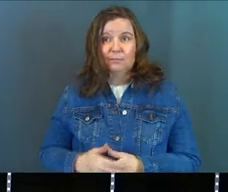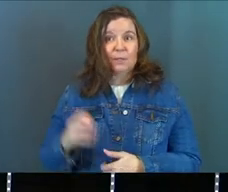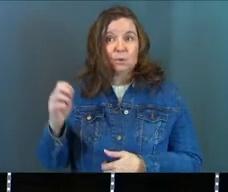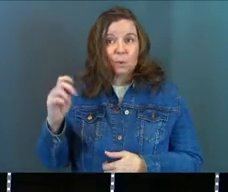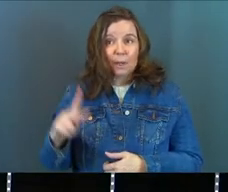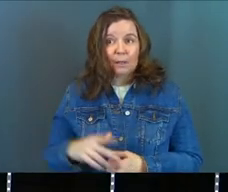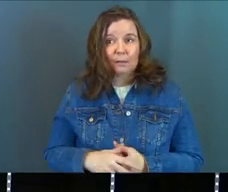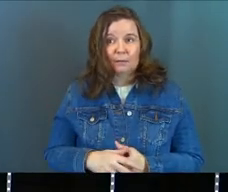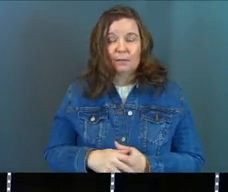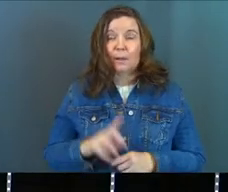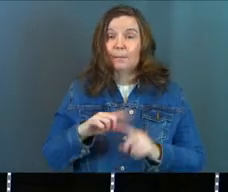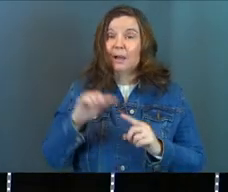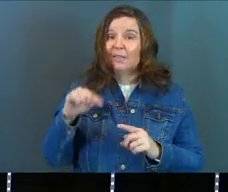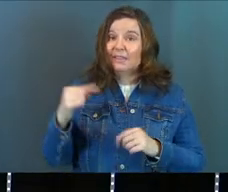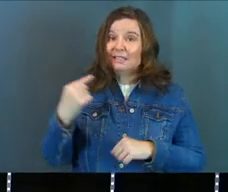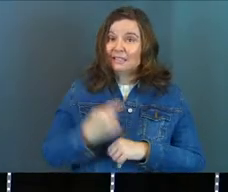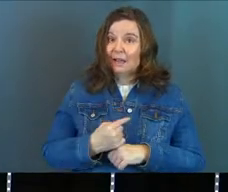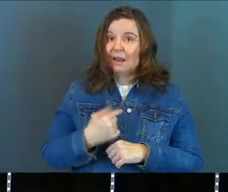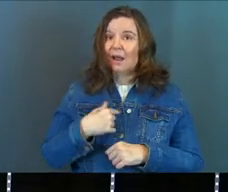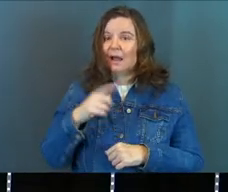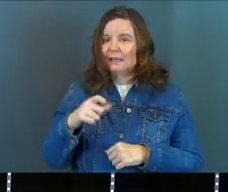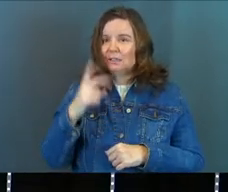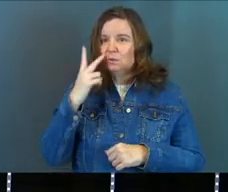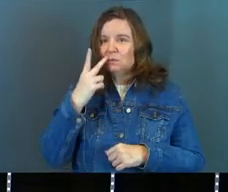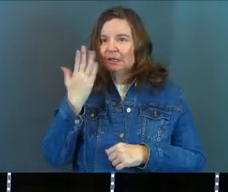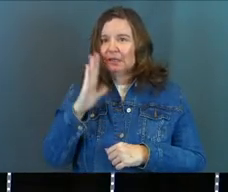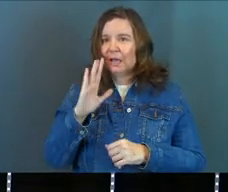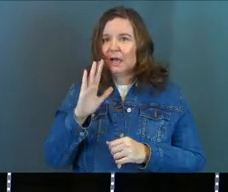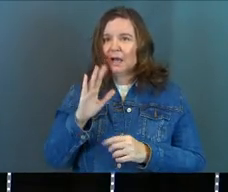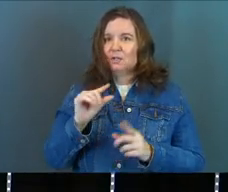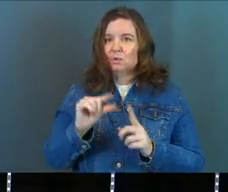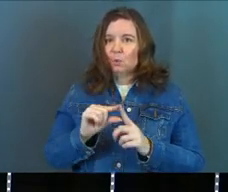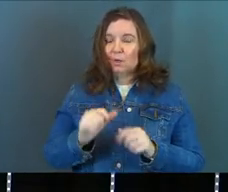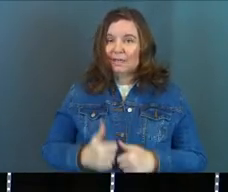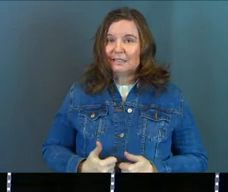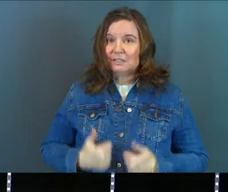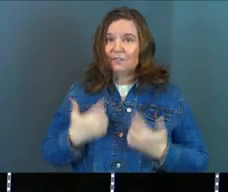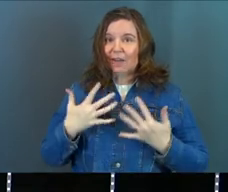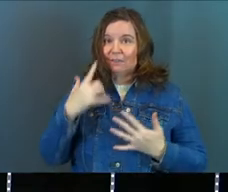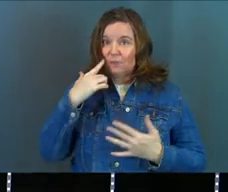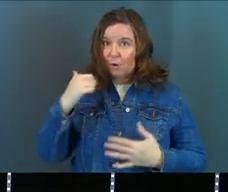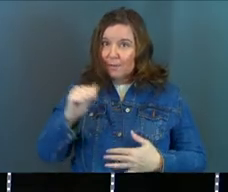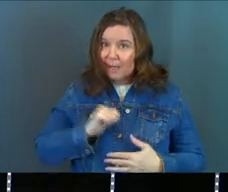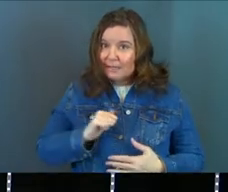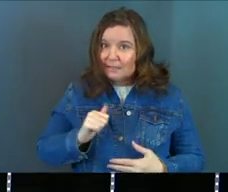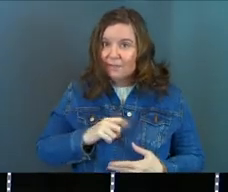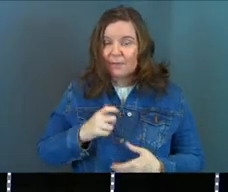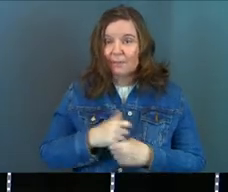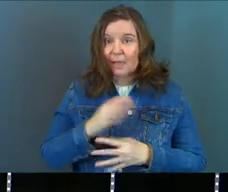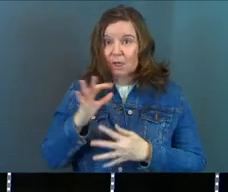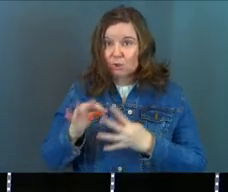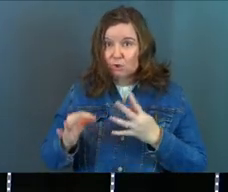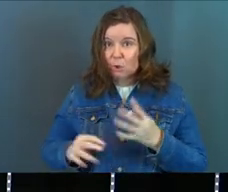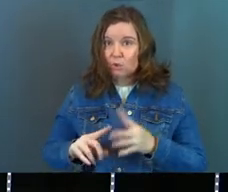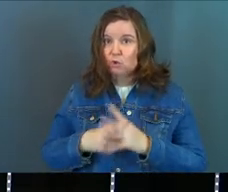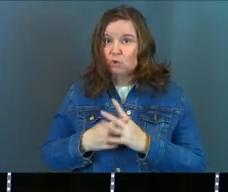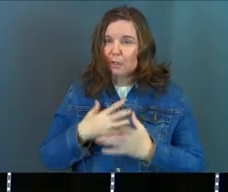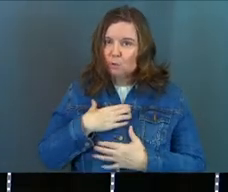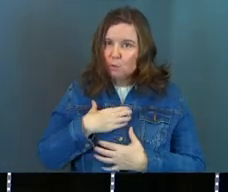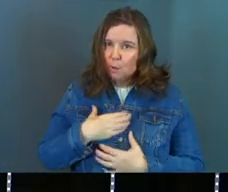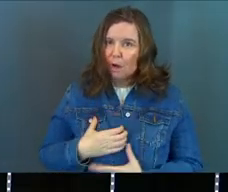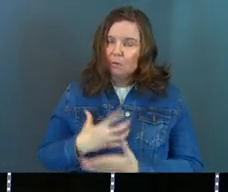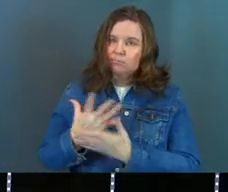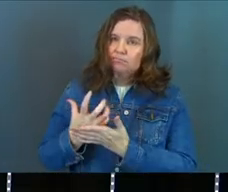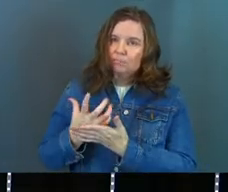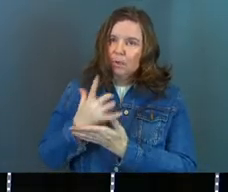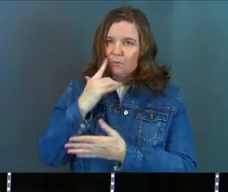It's okay. But this day, I need to see God's word as survival for myself. I need to make a choice to start to hunger for